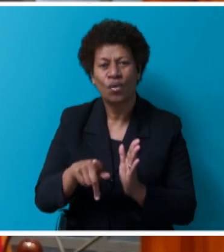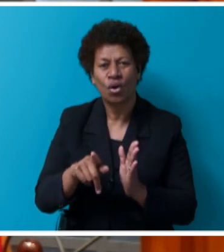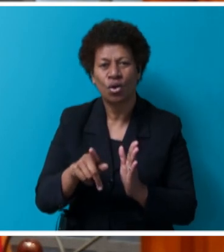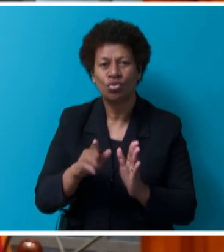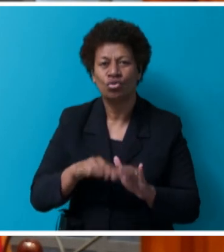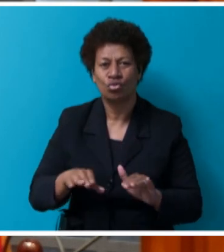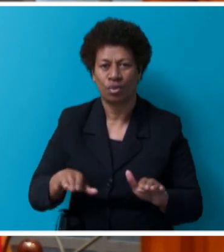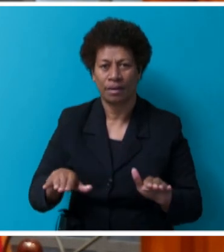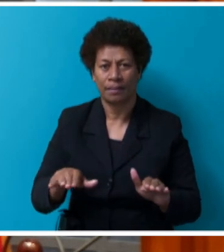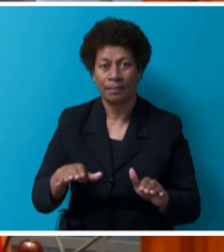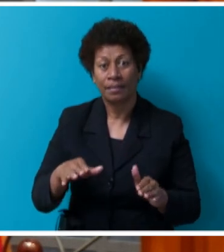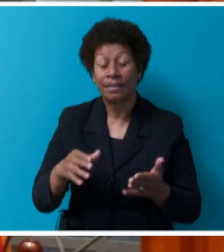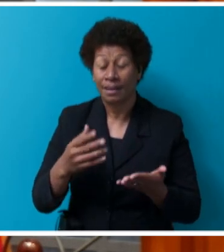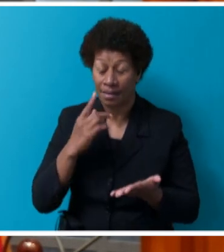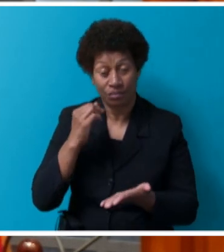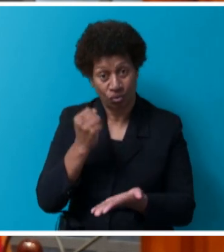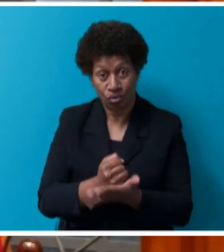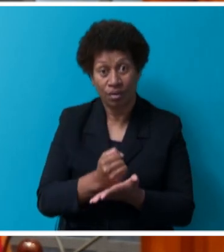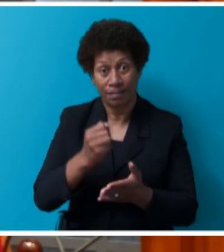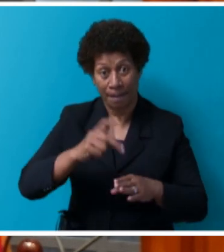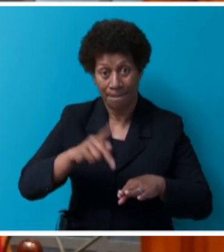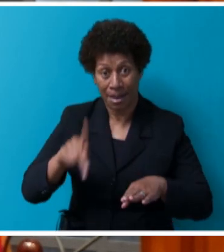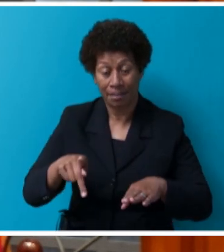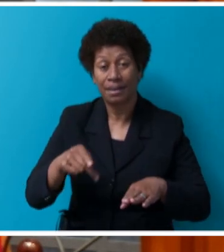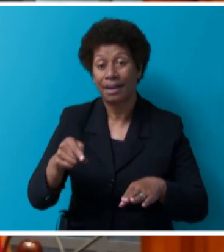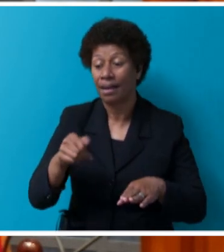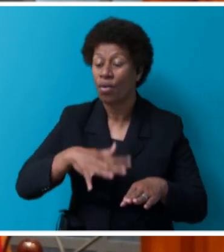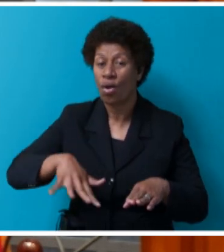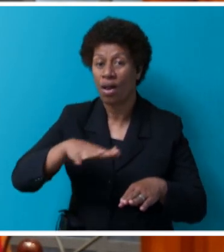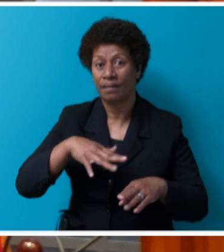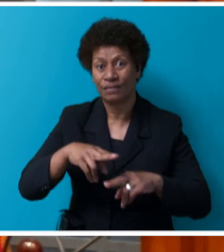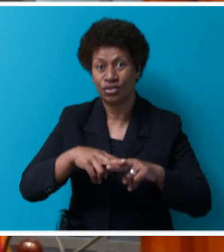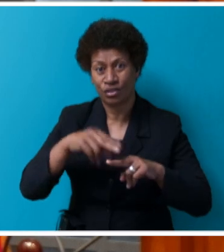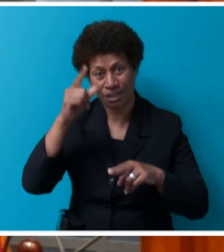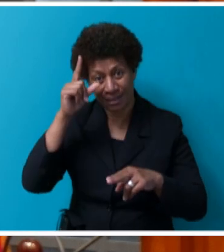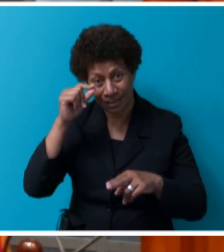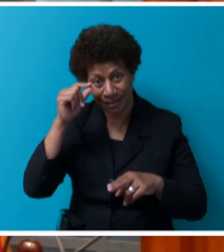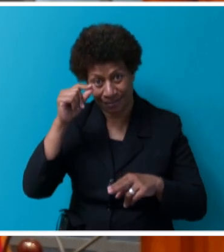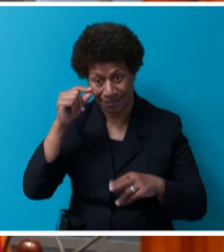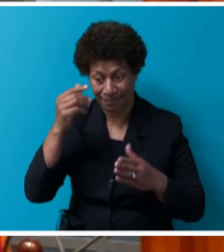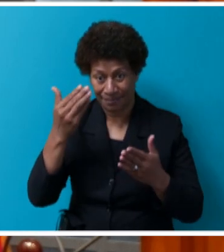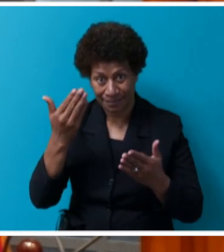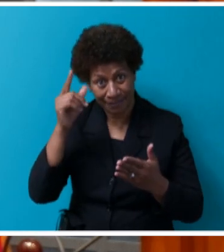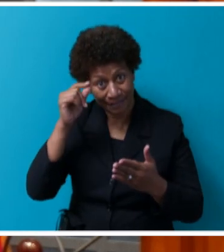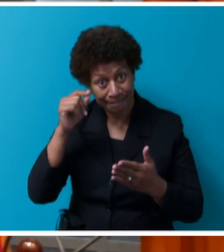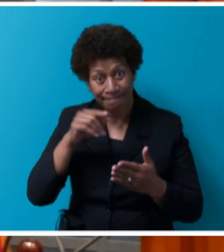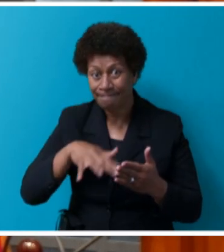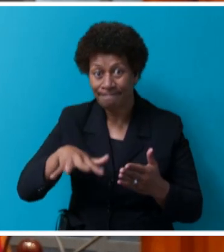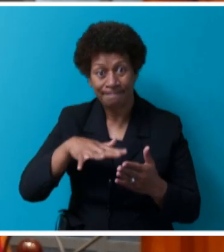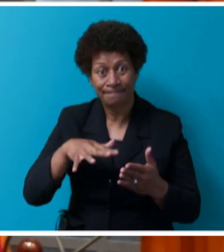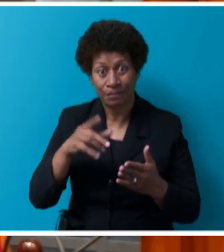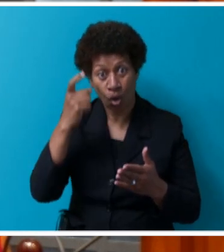And let me assure this August House and our fellow Fijians and ECA teachers that these concerns are not taken lightly.